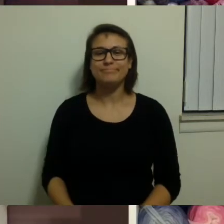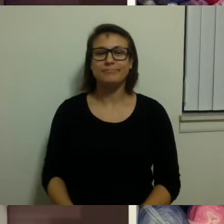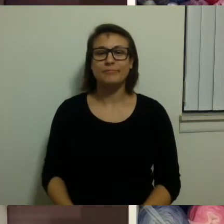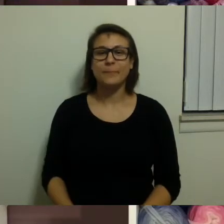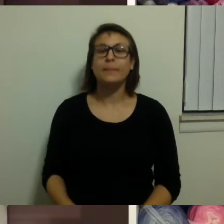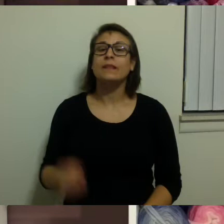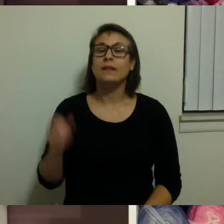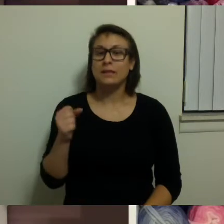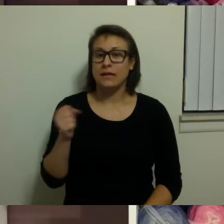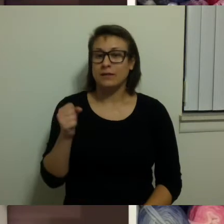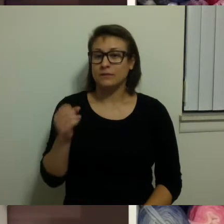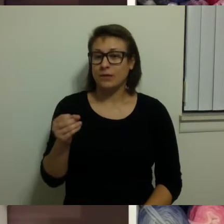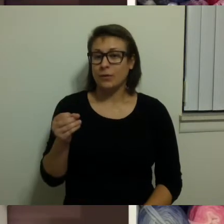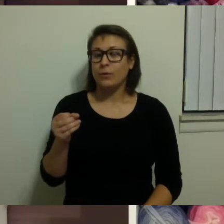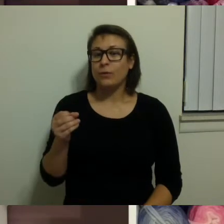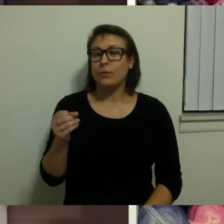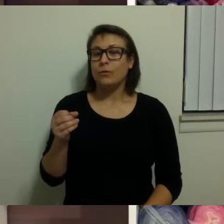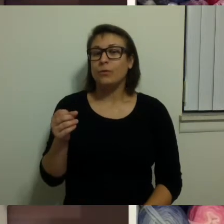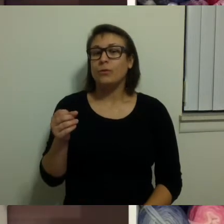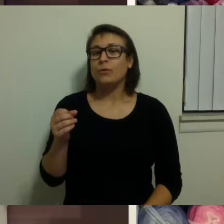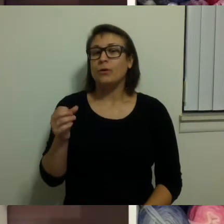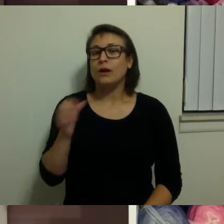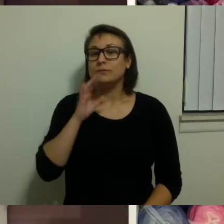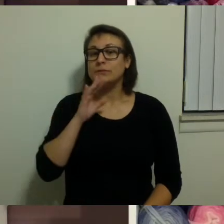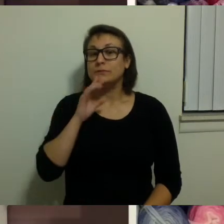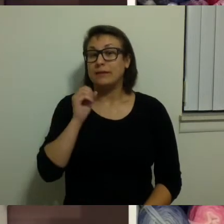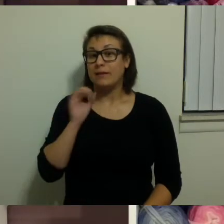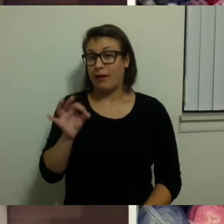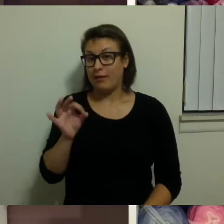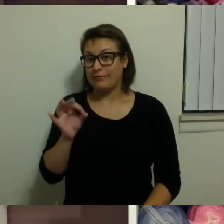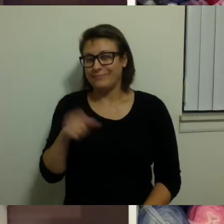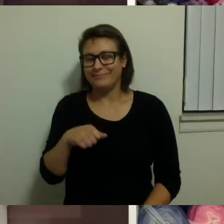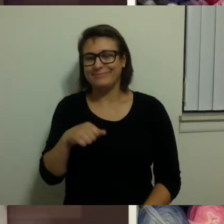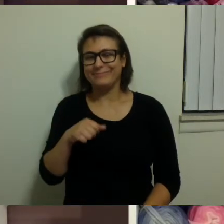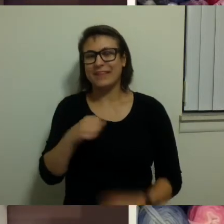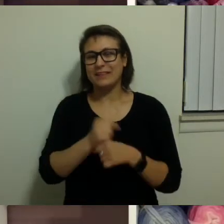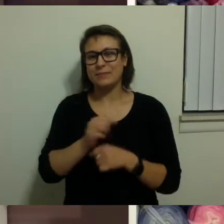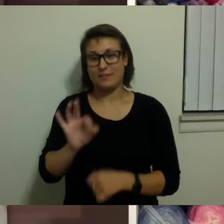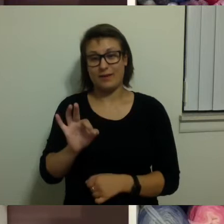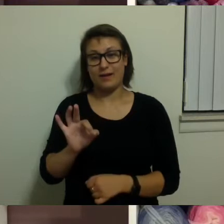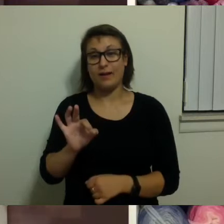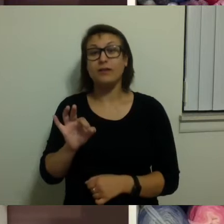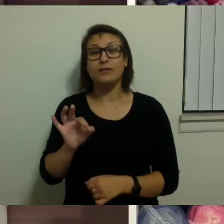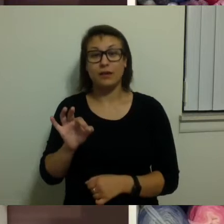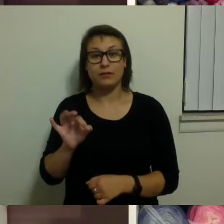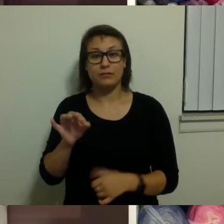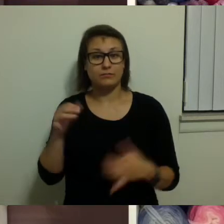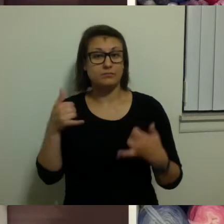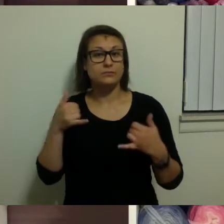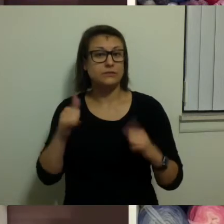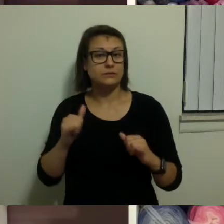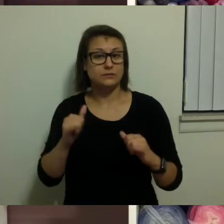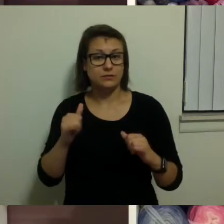But yeah, so speaking of the Make Nine, that is still going on. It